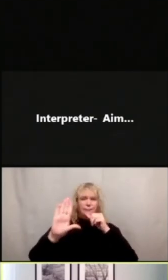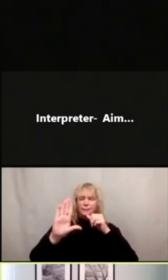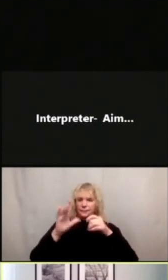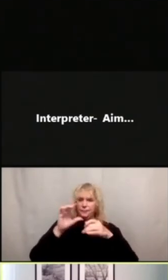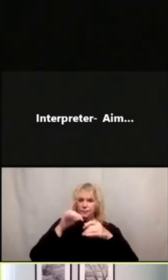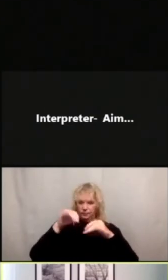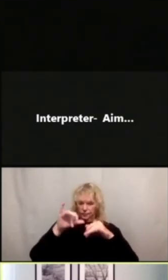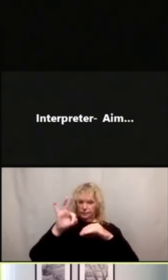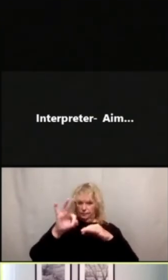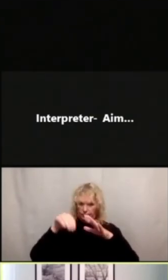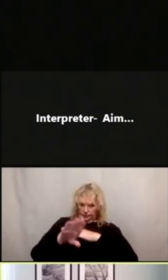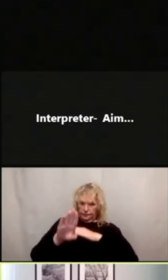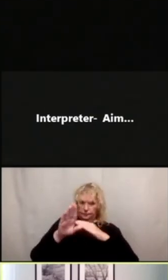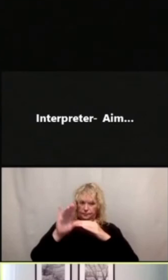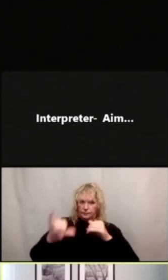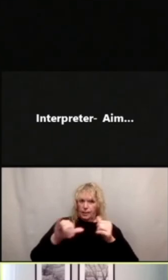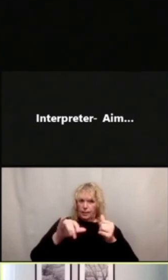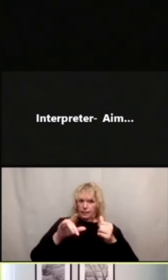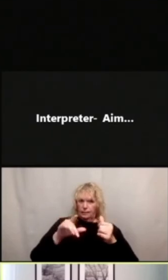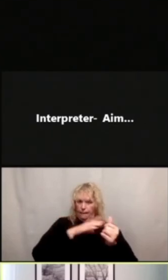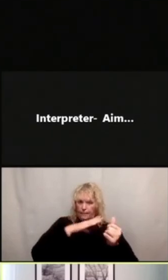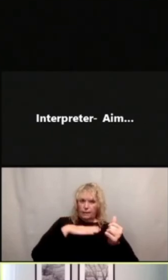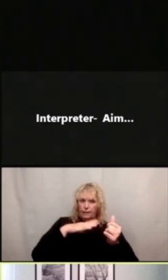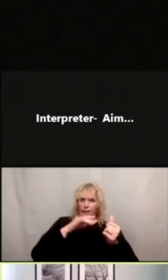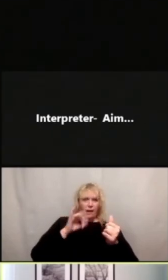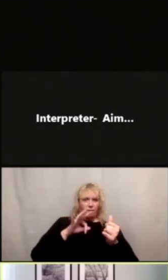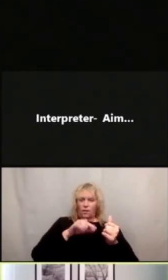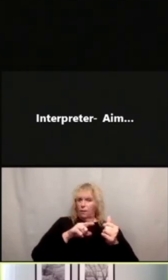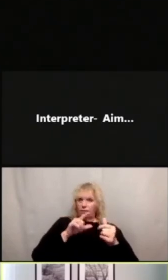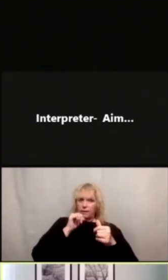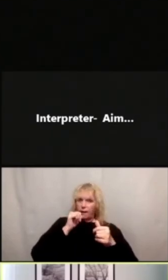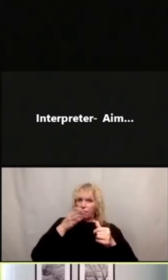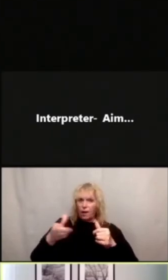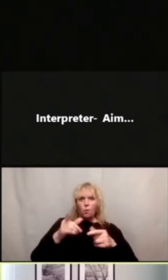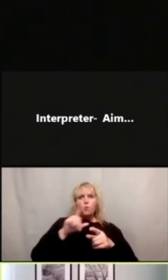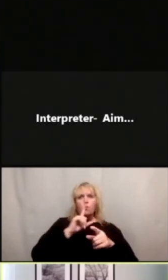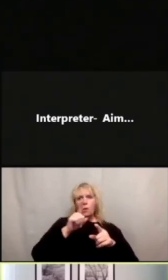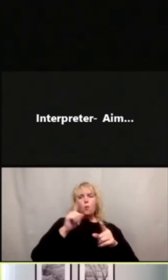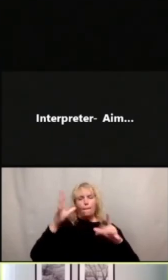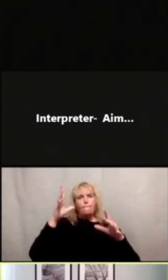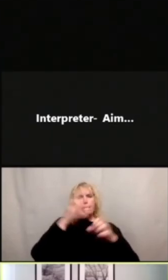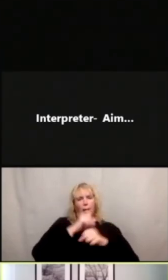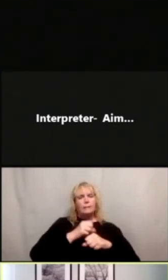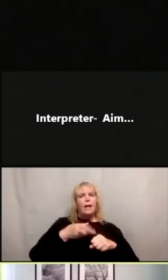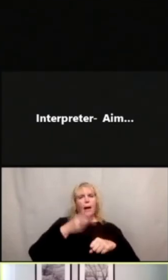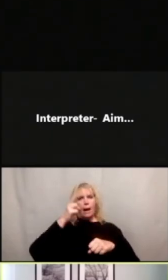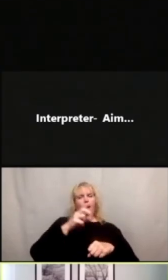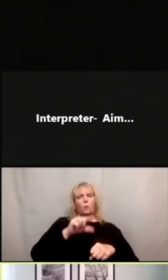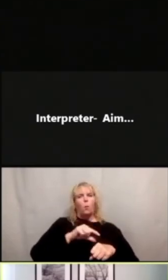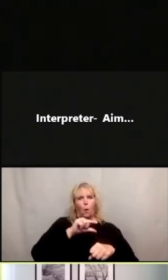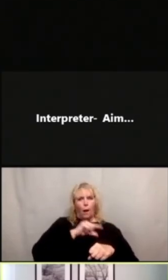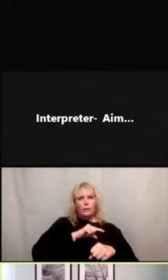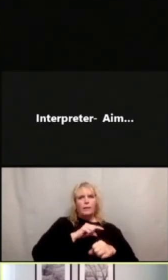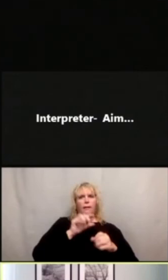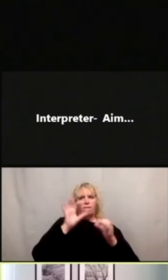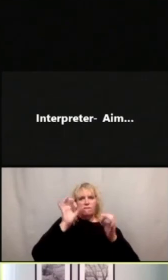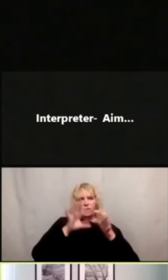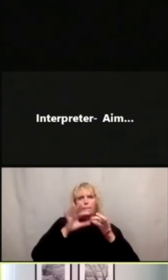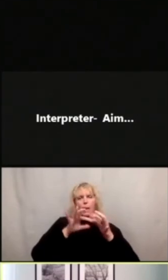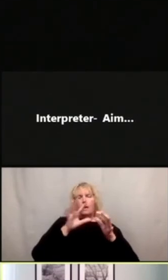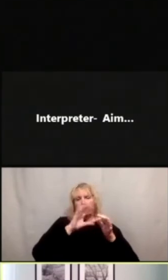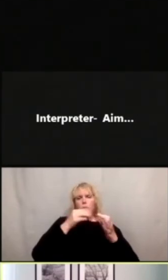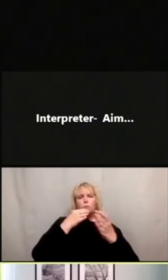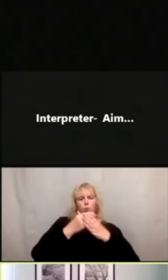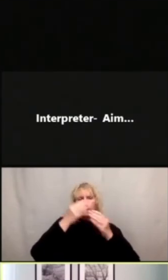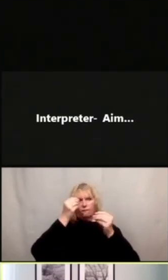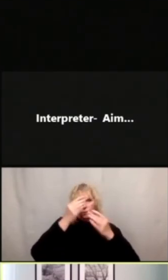communities or off those committees, you're really missing some key people to provide high quality feedback and information on,